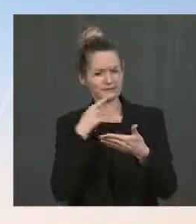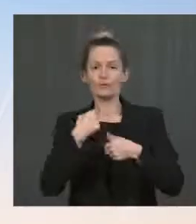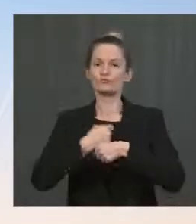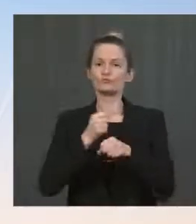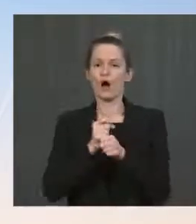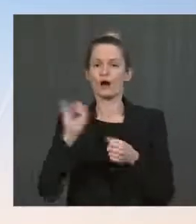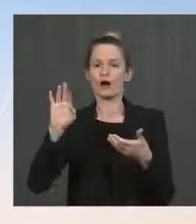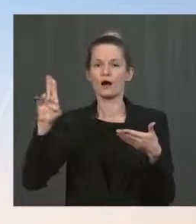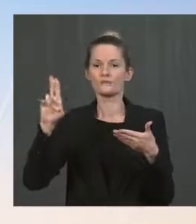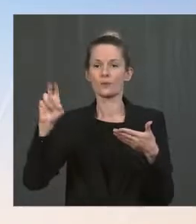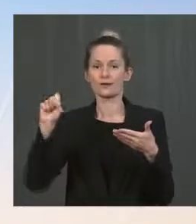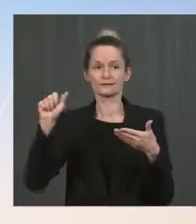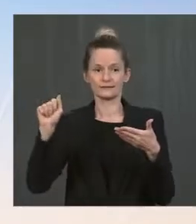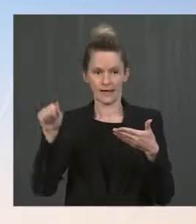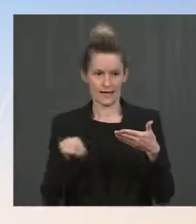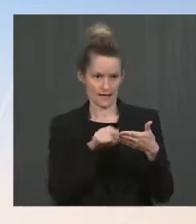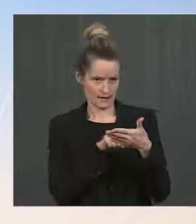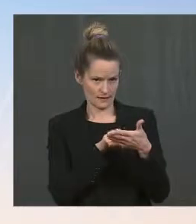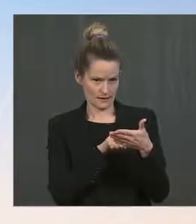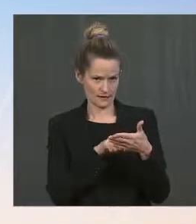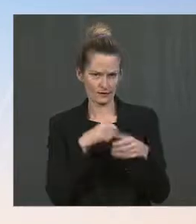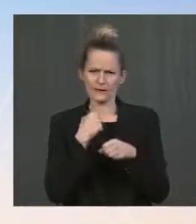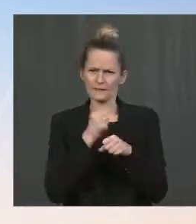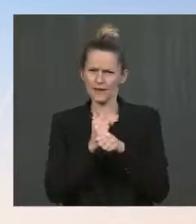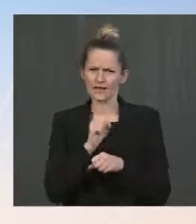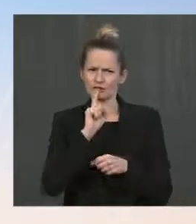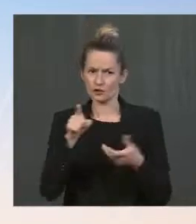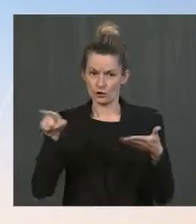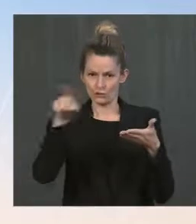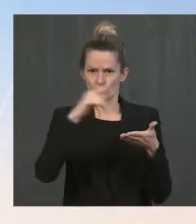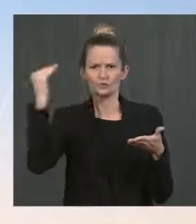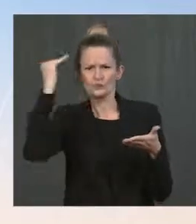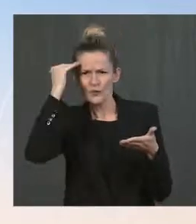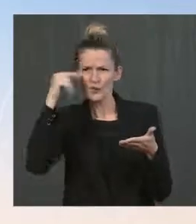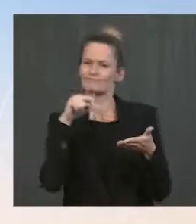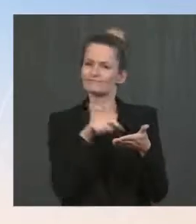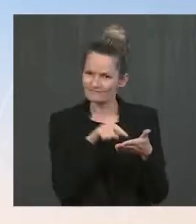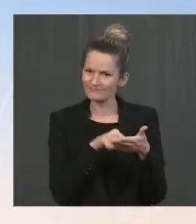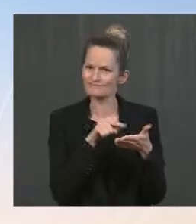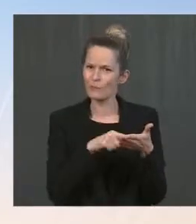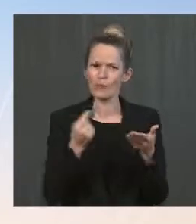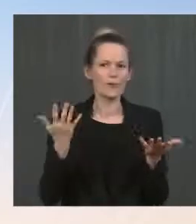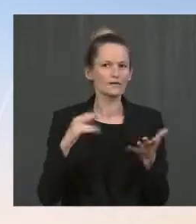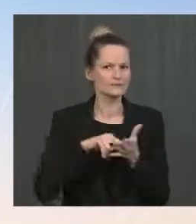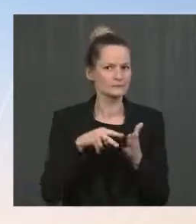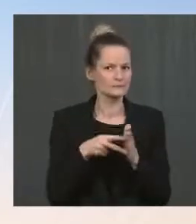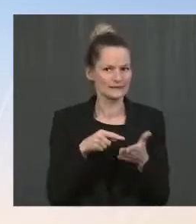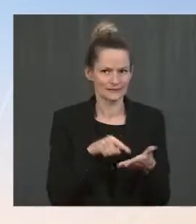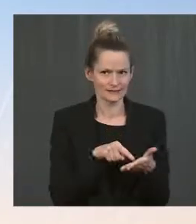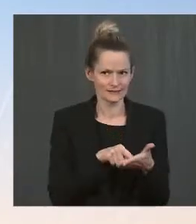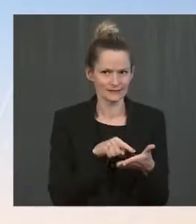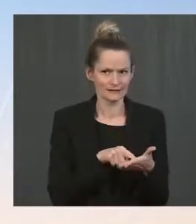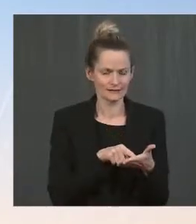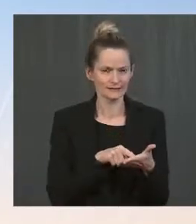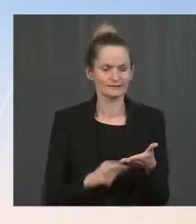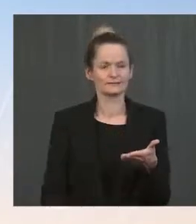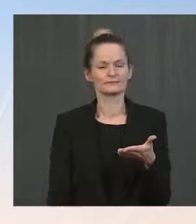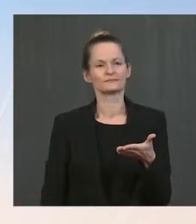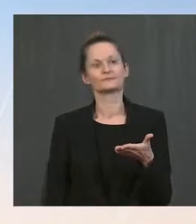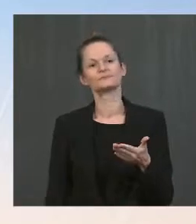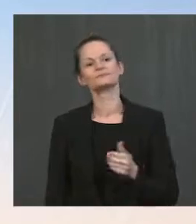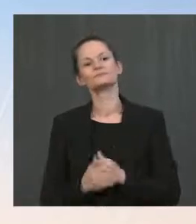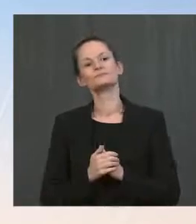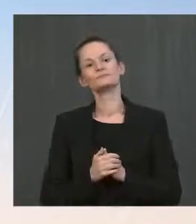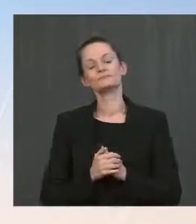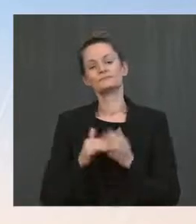or what it doesn't mean, and whether people are taking advantage of whatever value-added opportunity that might present to increase price. And